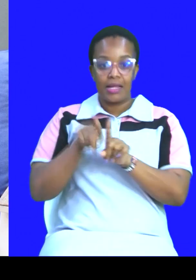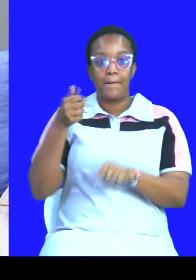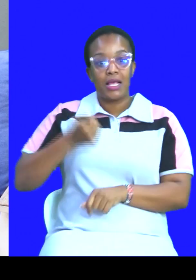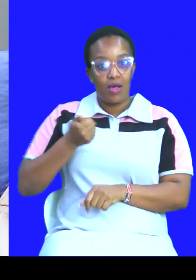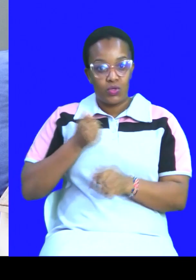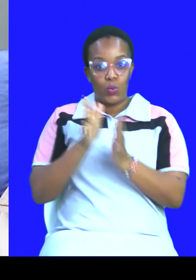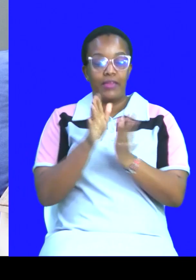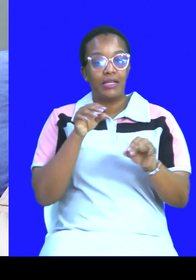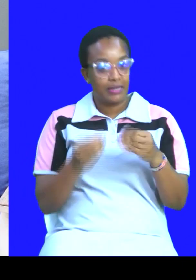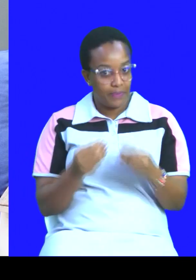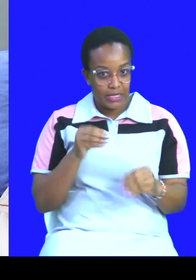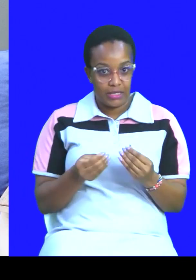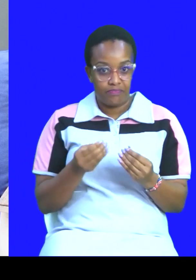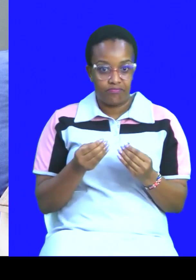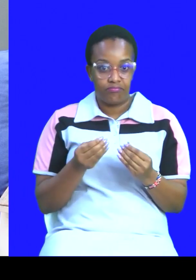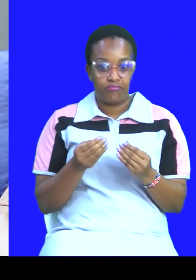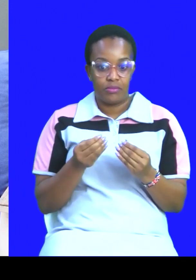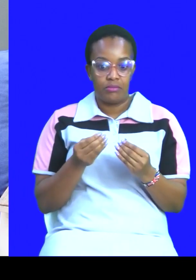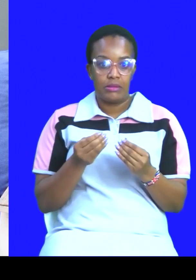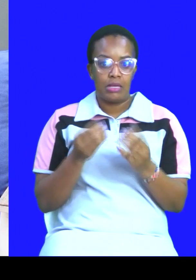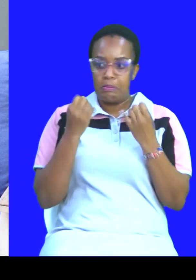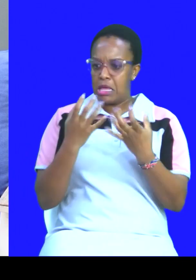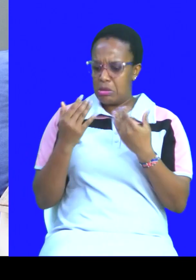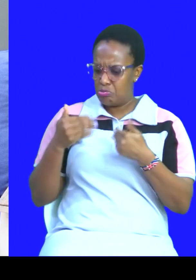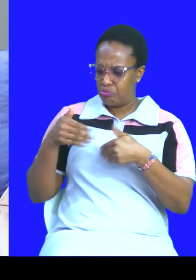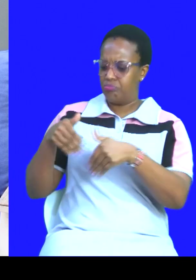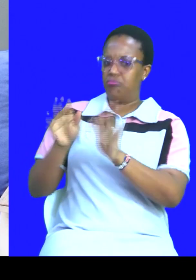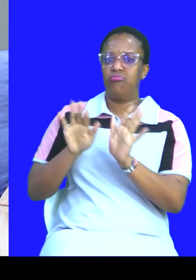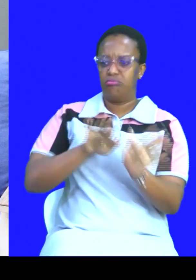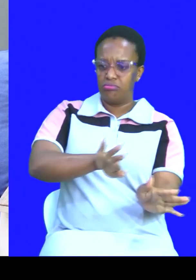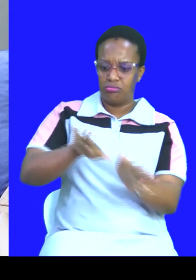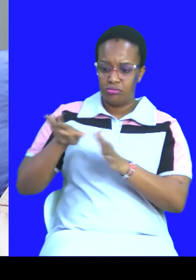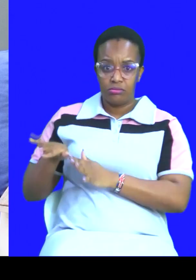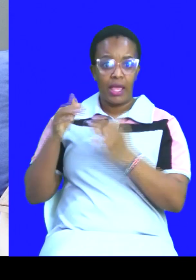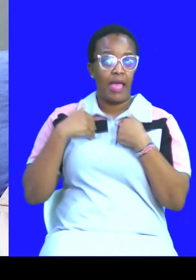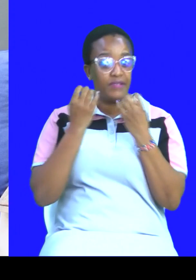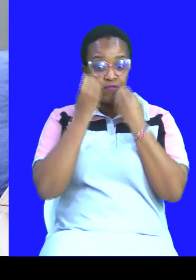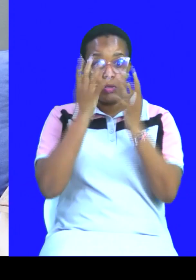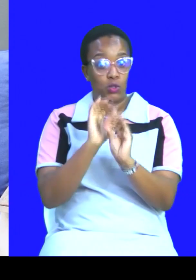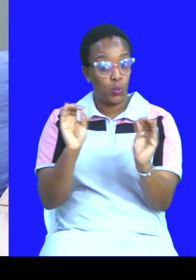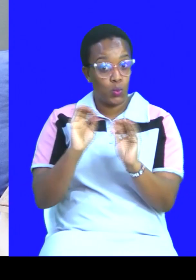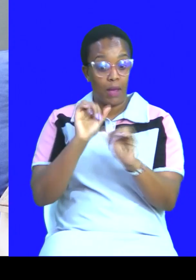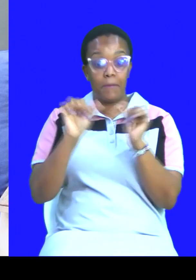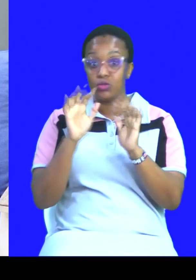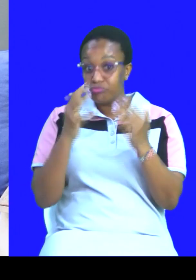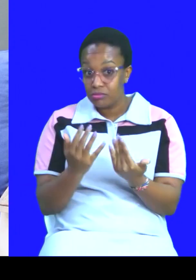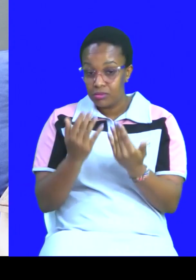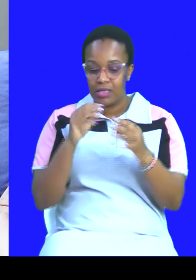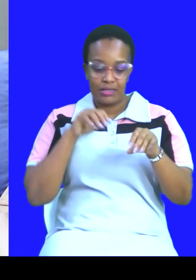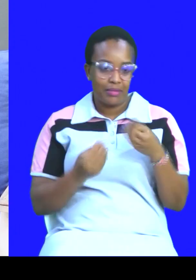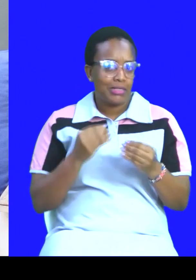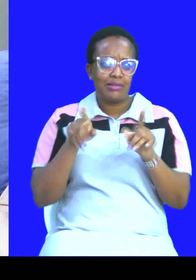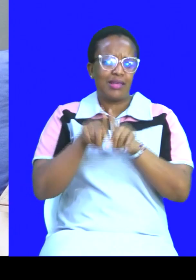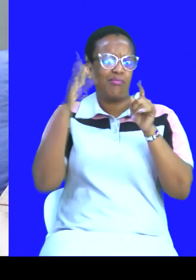disabilities, who have been left out, who do not have any information about disability and do not know anything